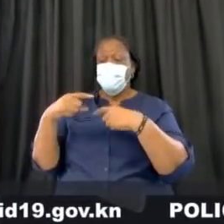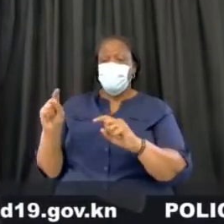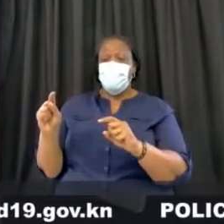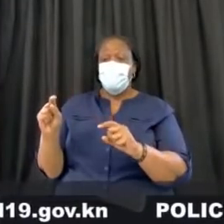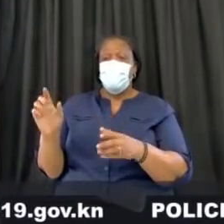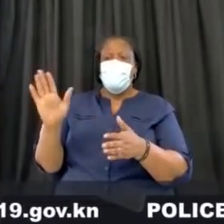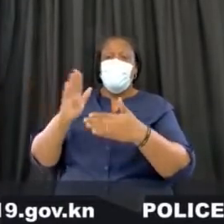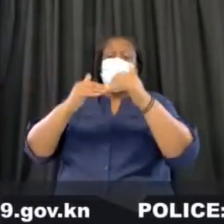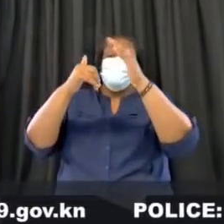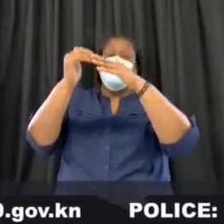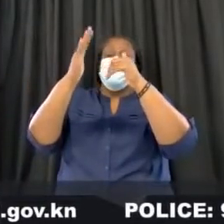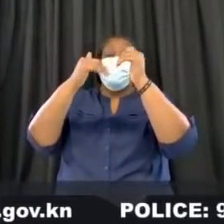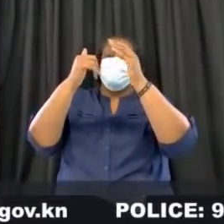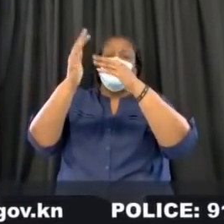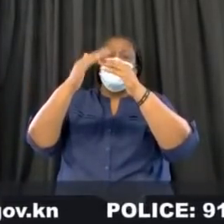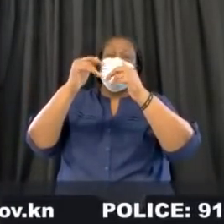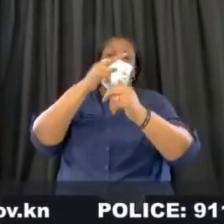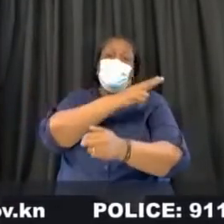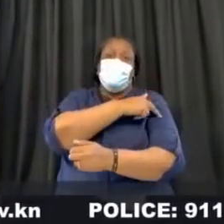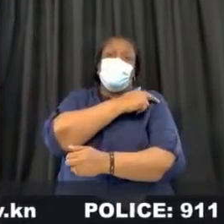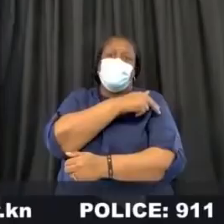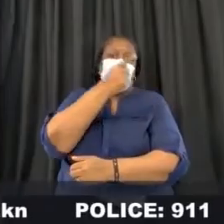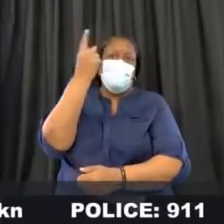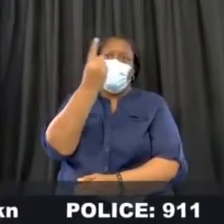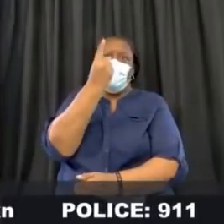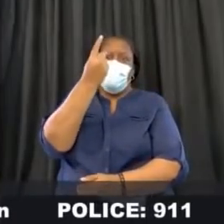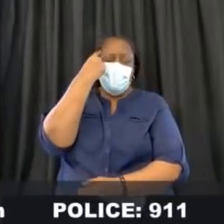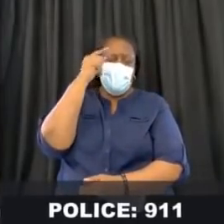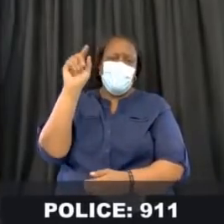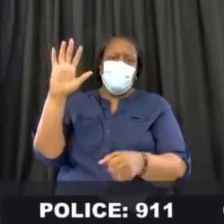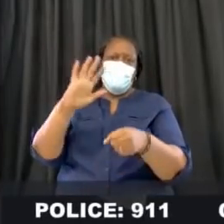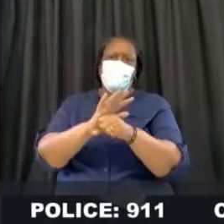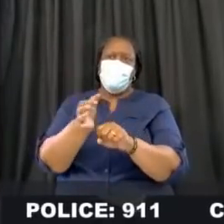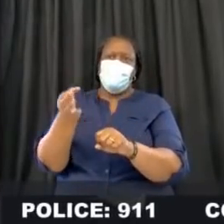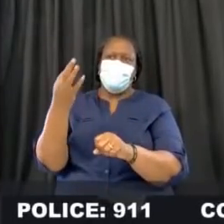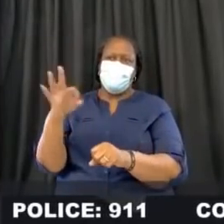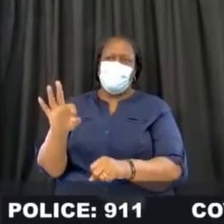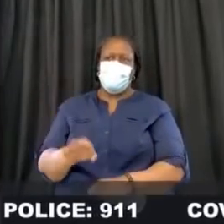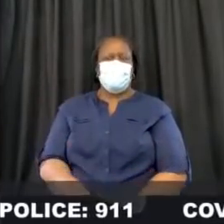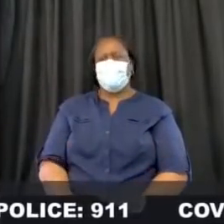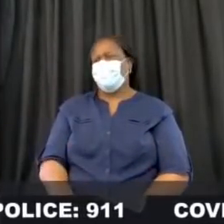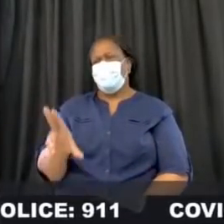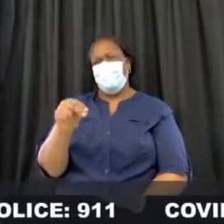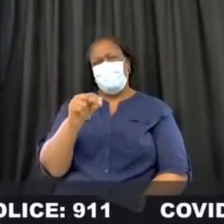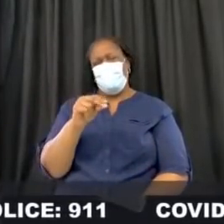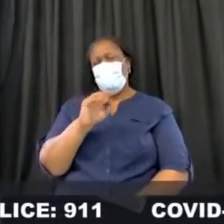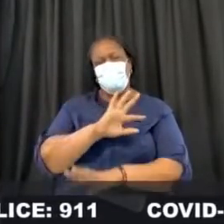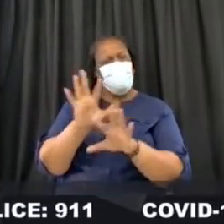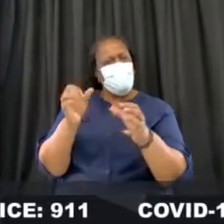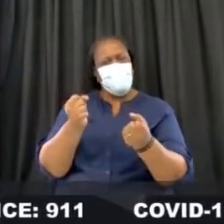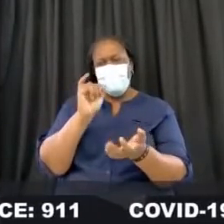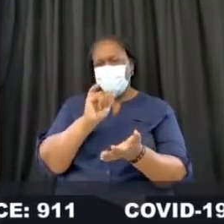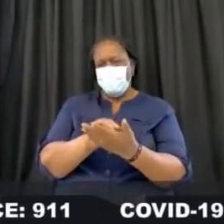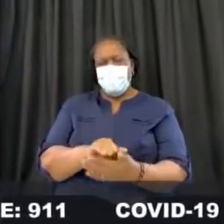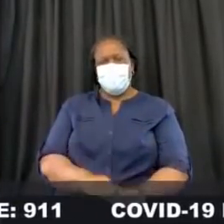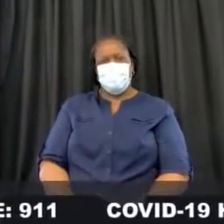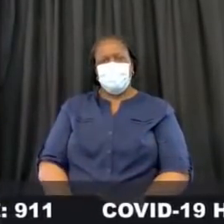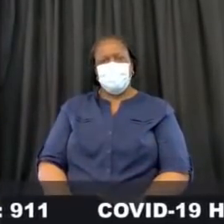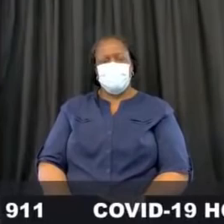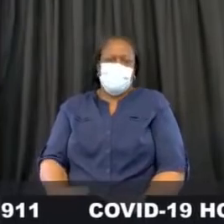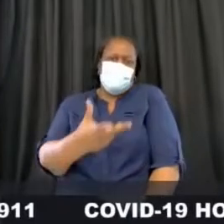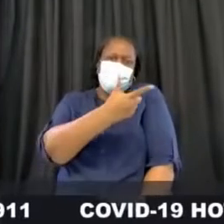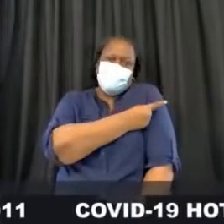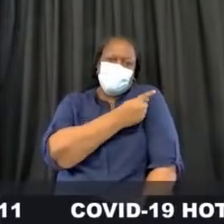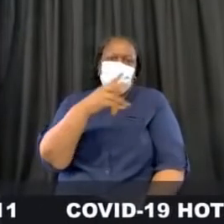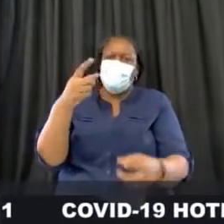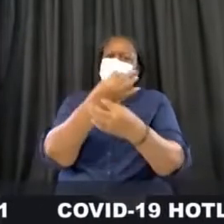hospital, spending millions of dollars, is by you coming forward and taking the vaccination that is free and that is